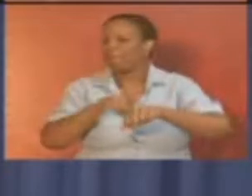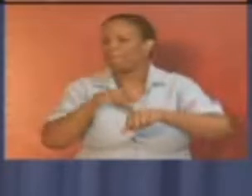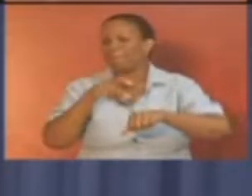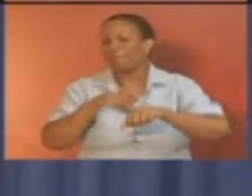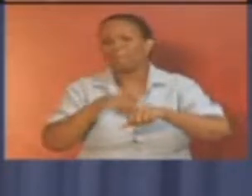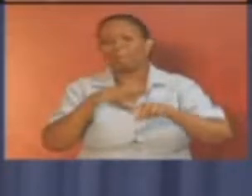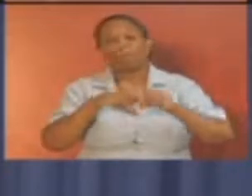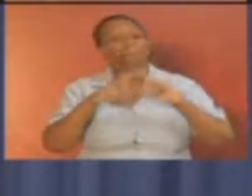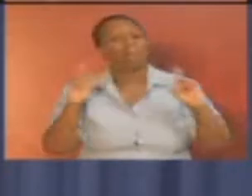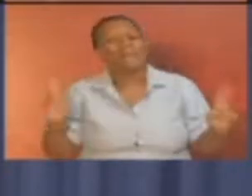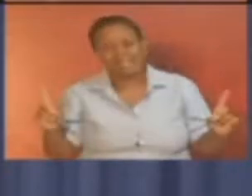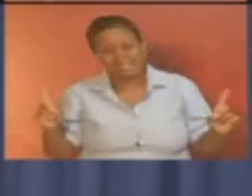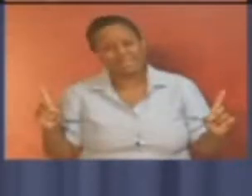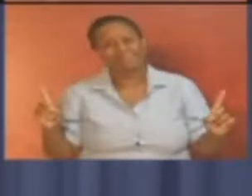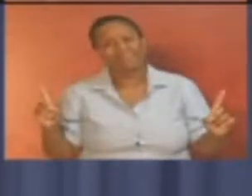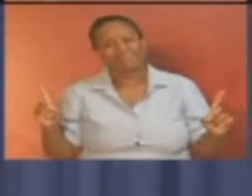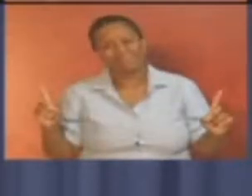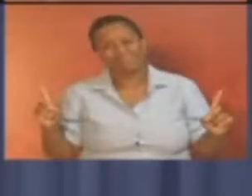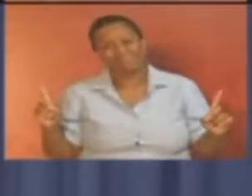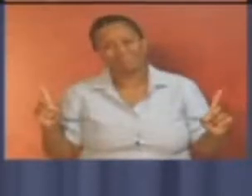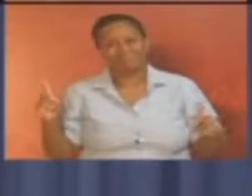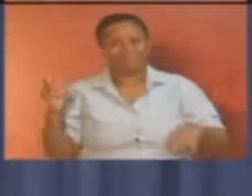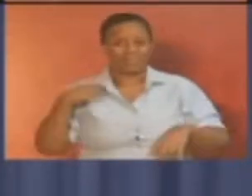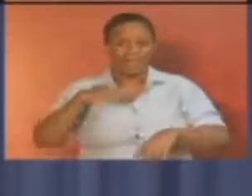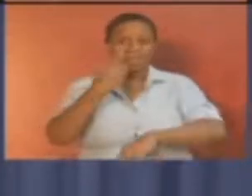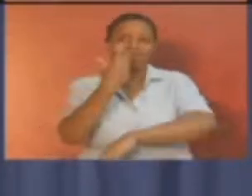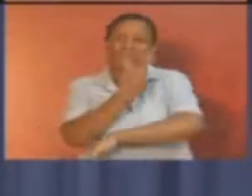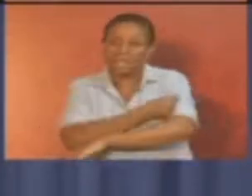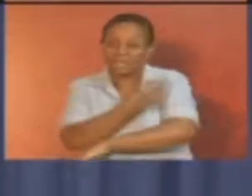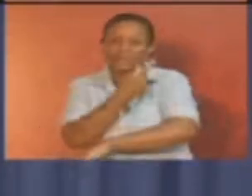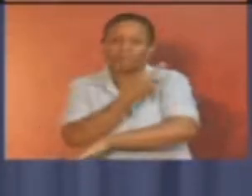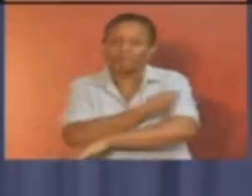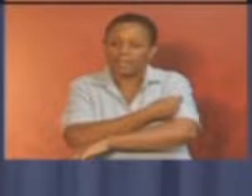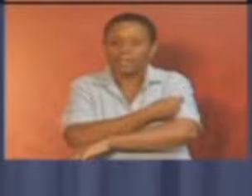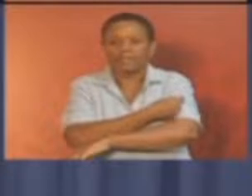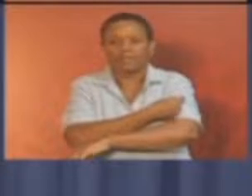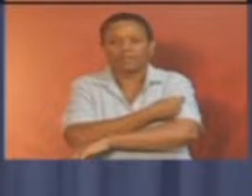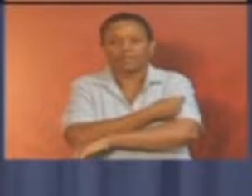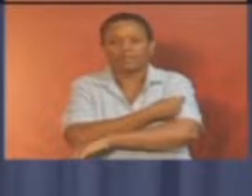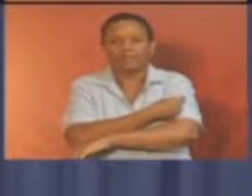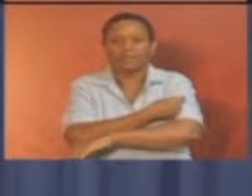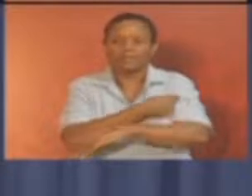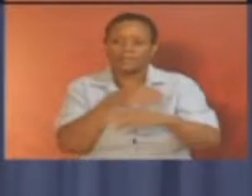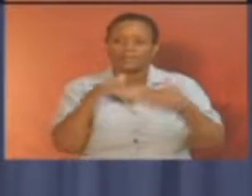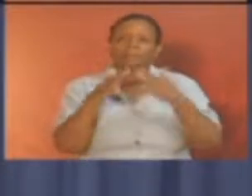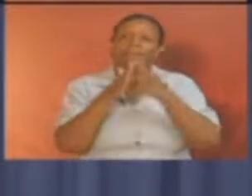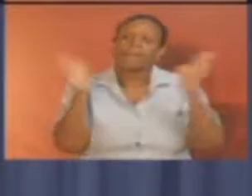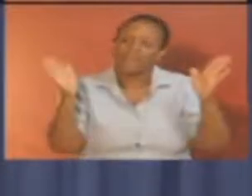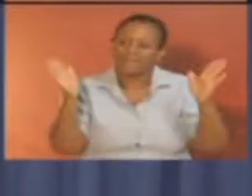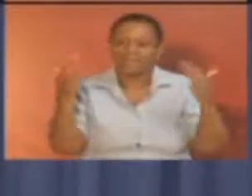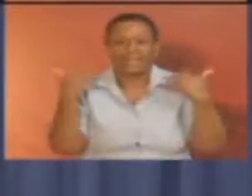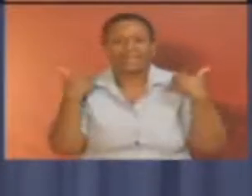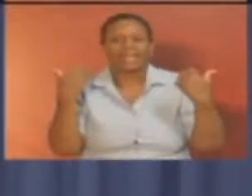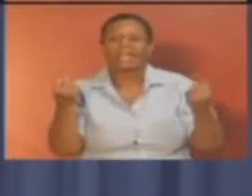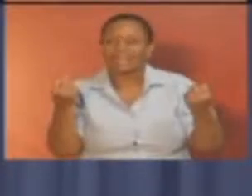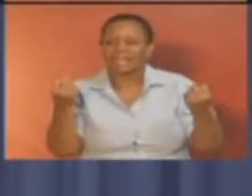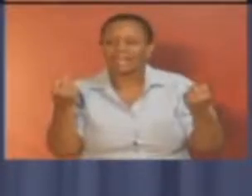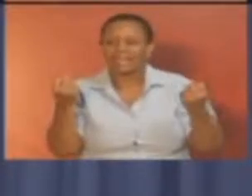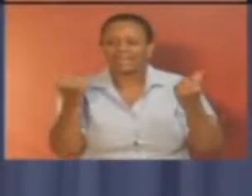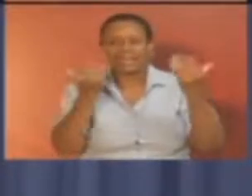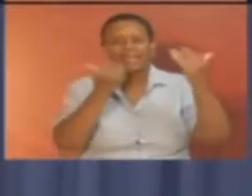we are vaccinating ourselves out of the pandemic, the public health measures still